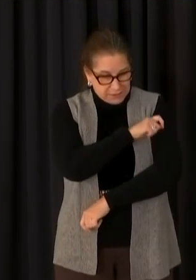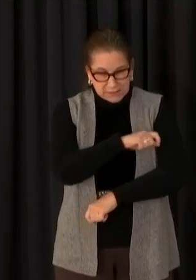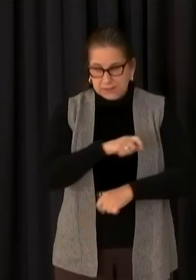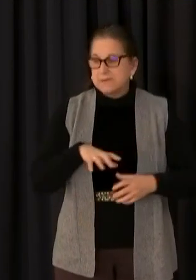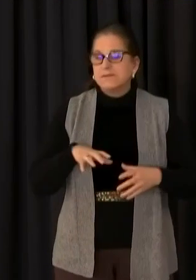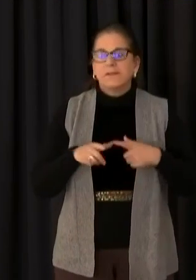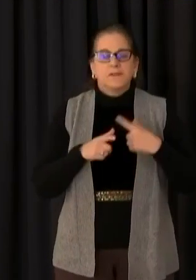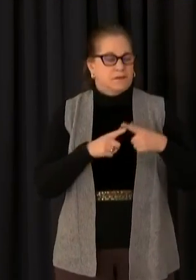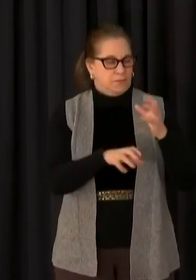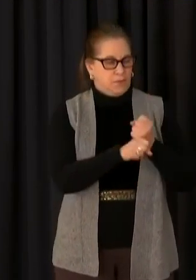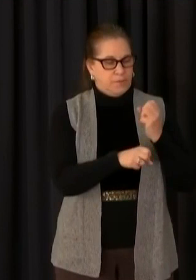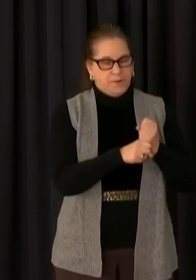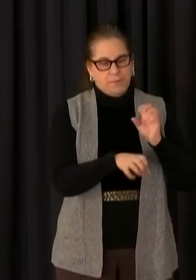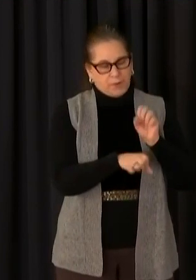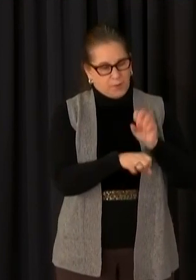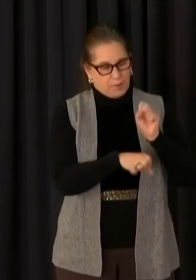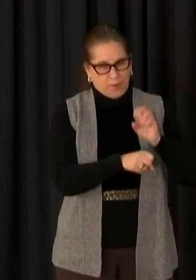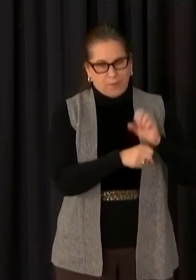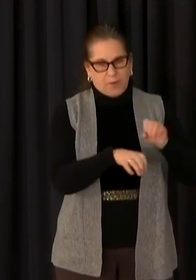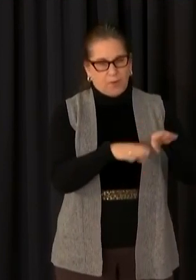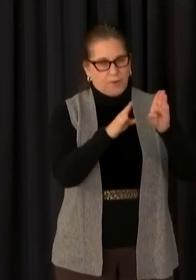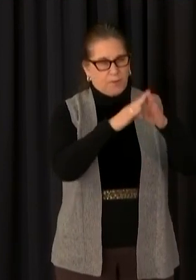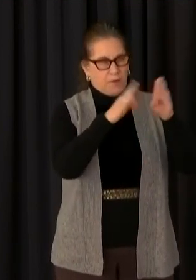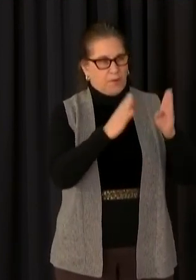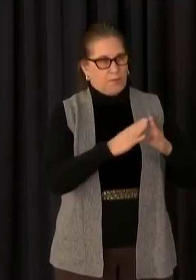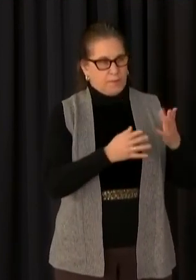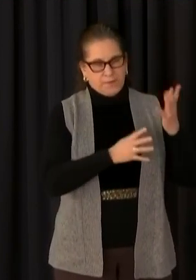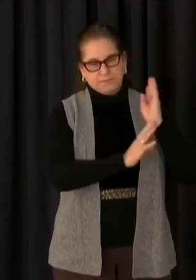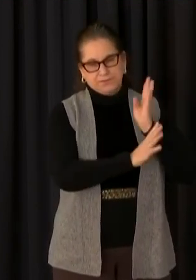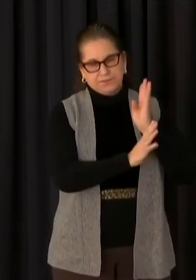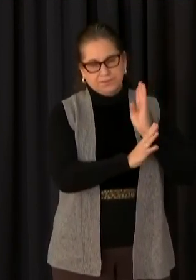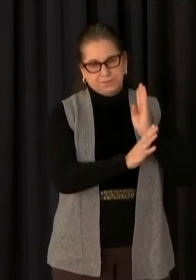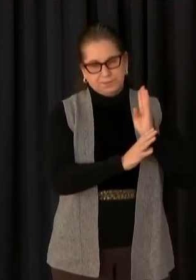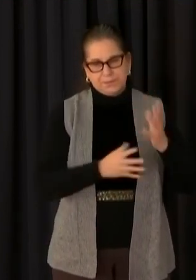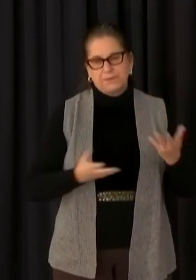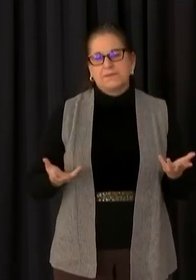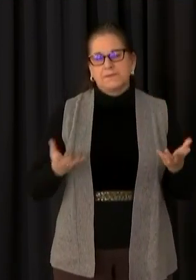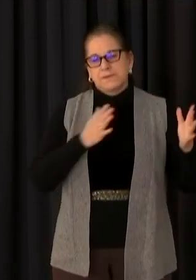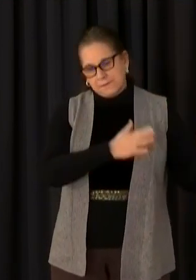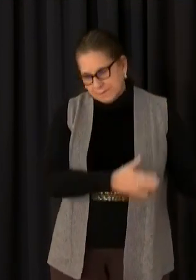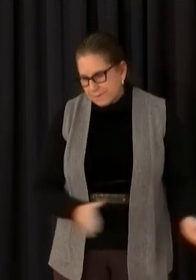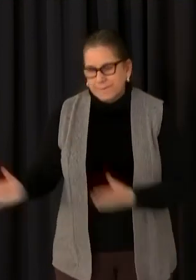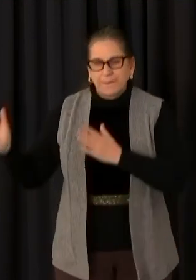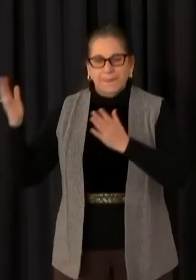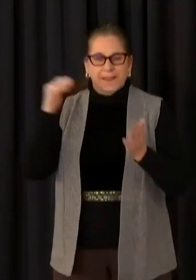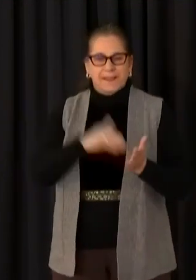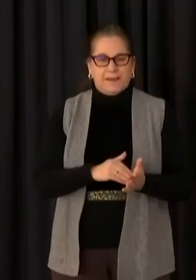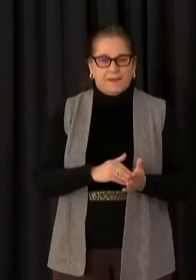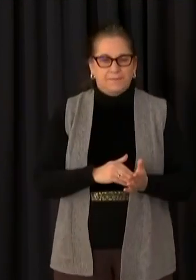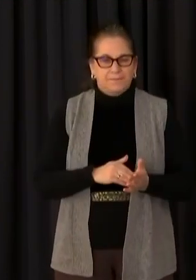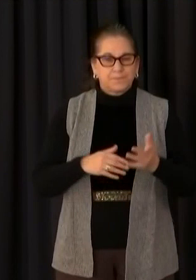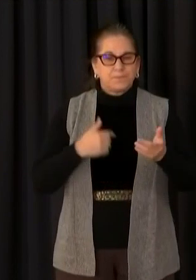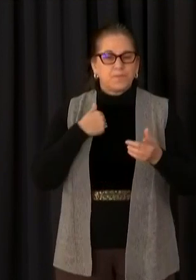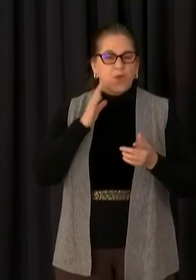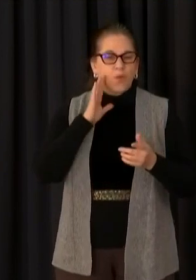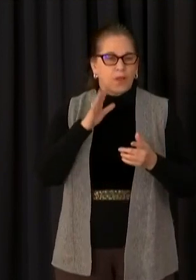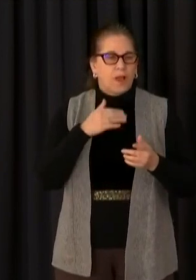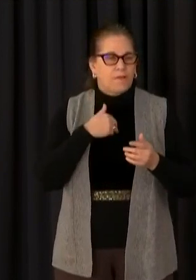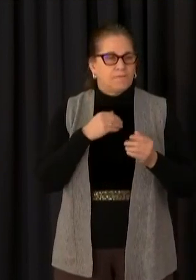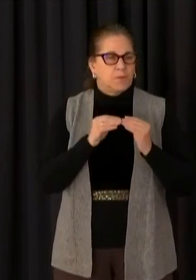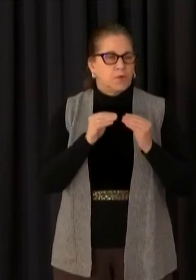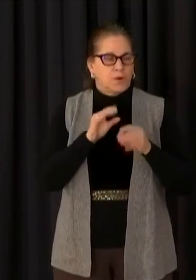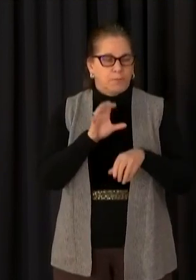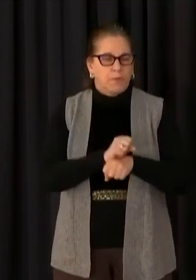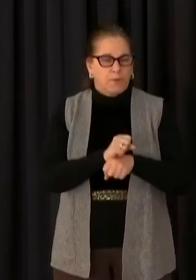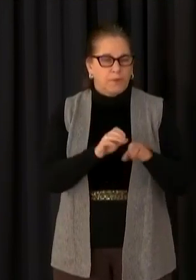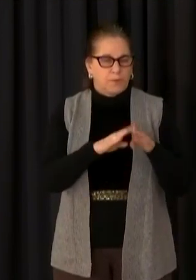mentioned already that we may be able to make additional appointments from seniors in the previous group who